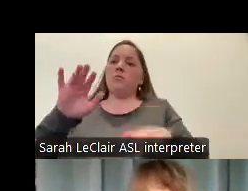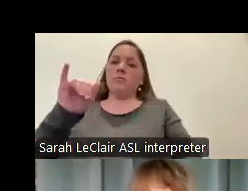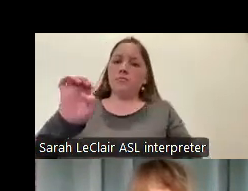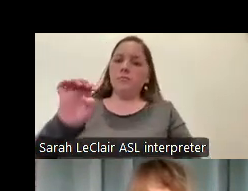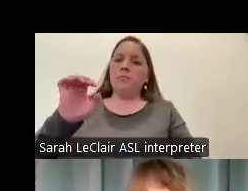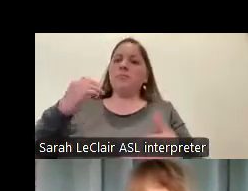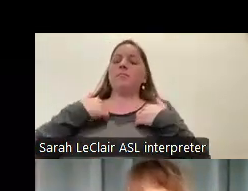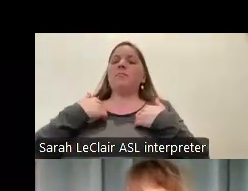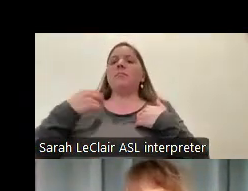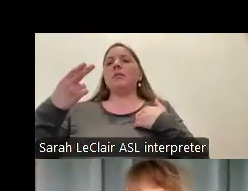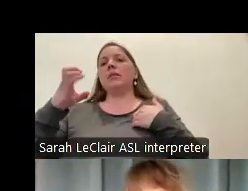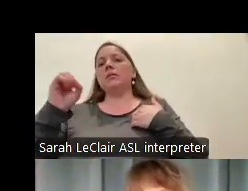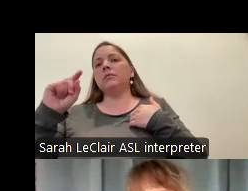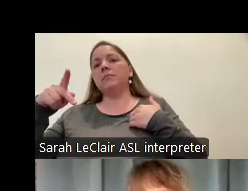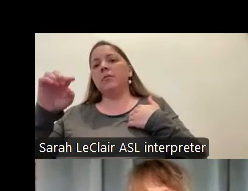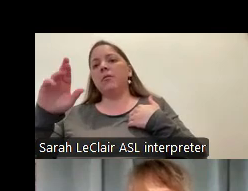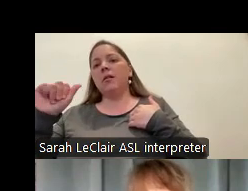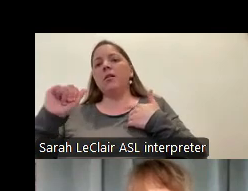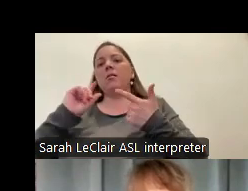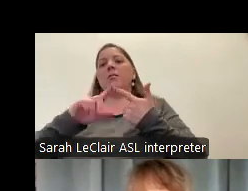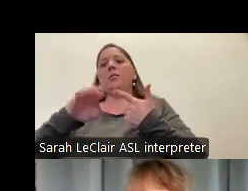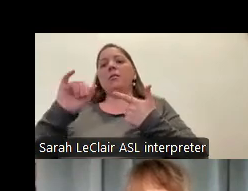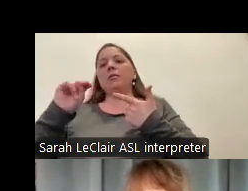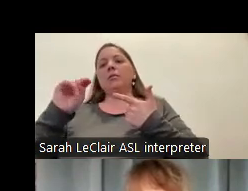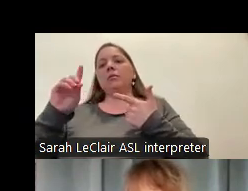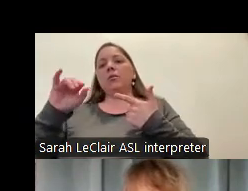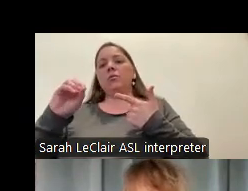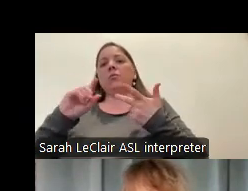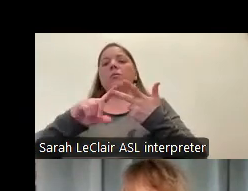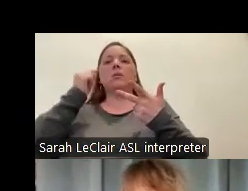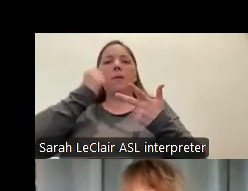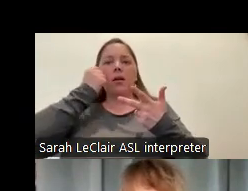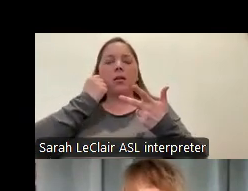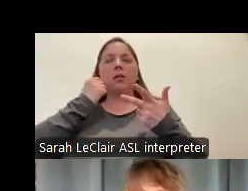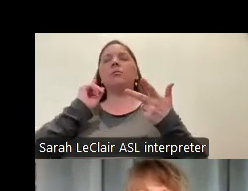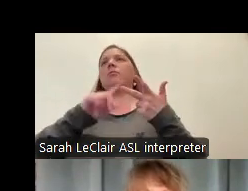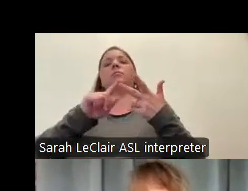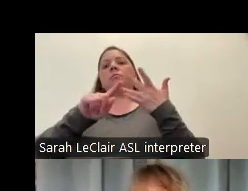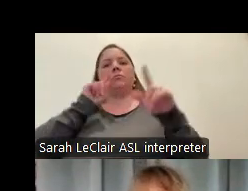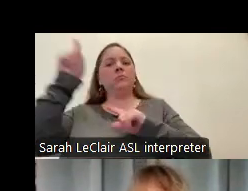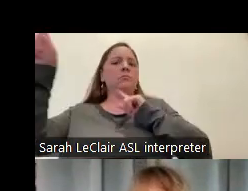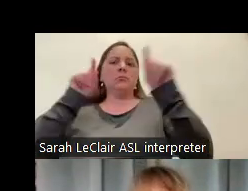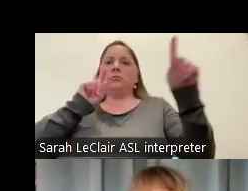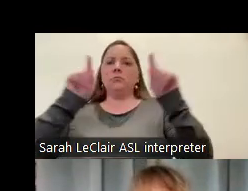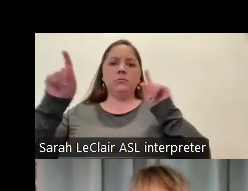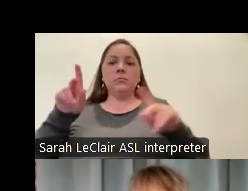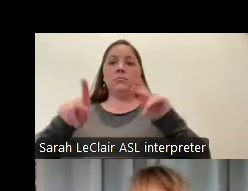in Hesperia, we have families in Indio, we have families in Temecula. Our peer support groups either go to the home once